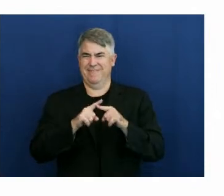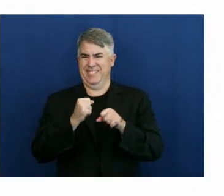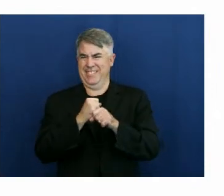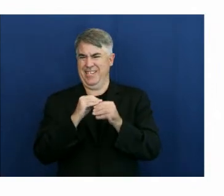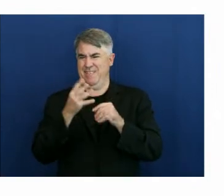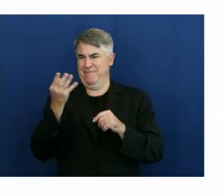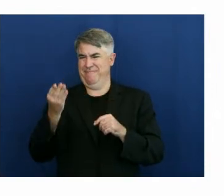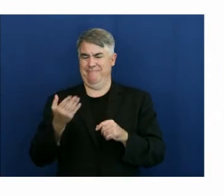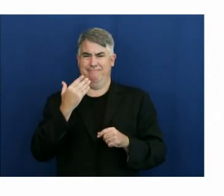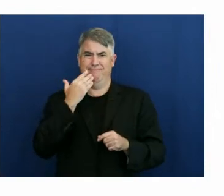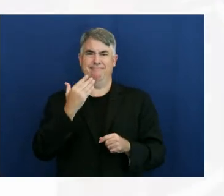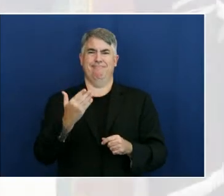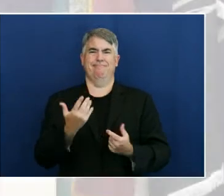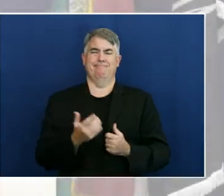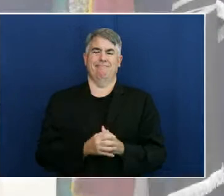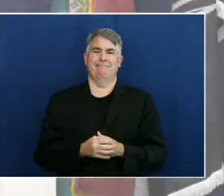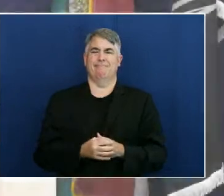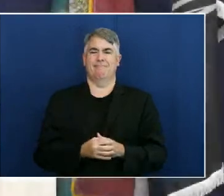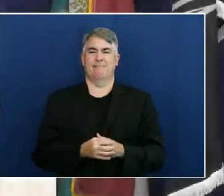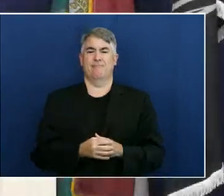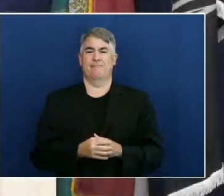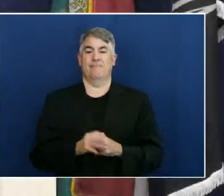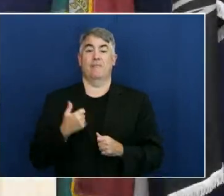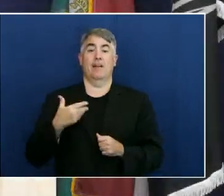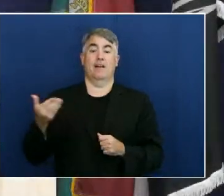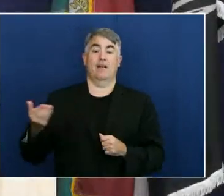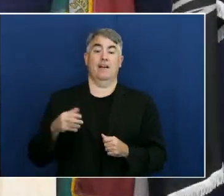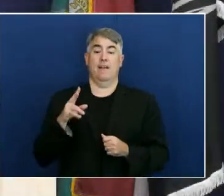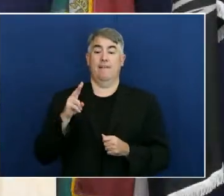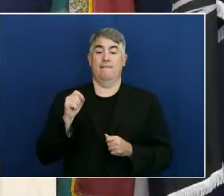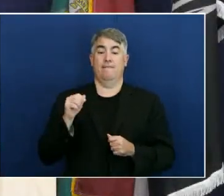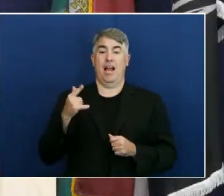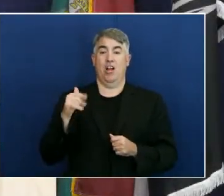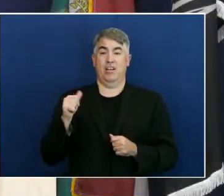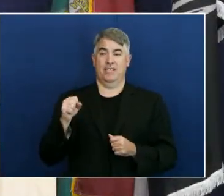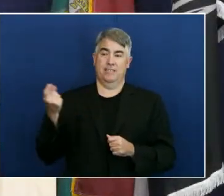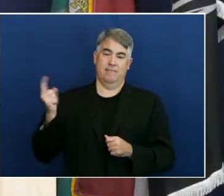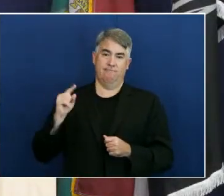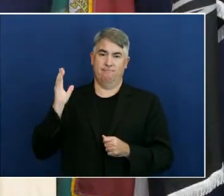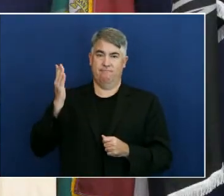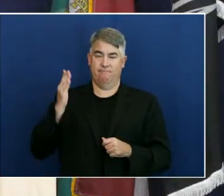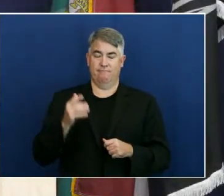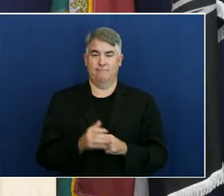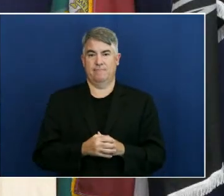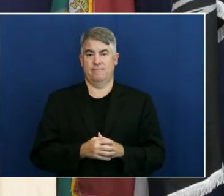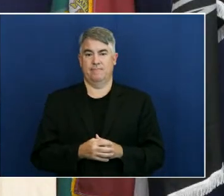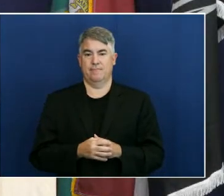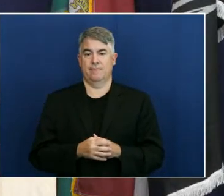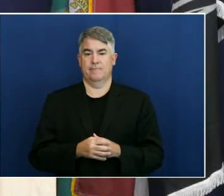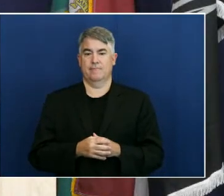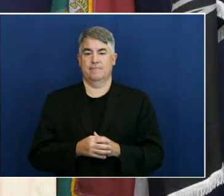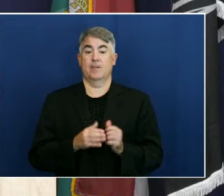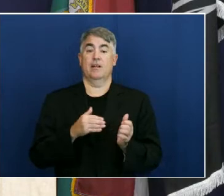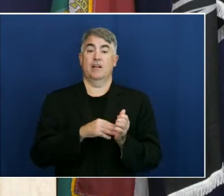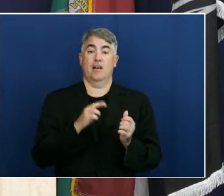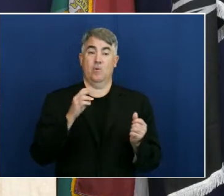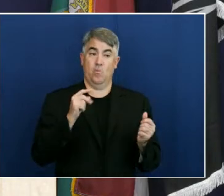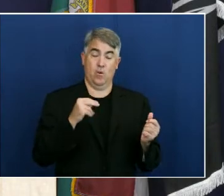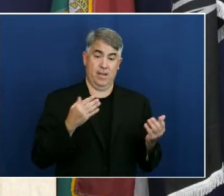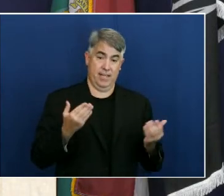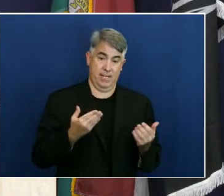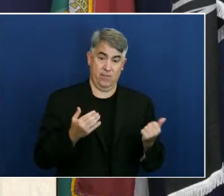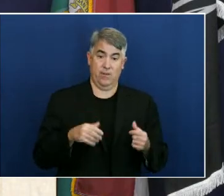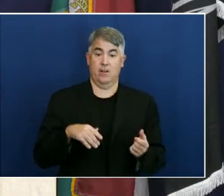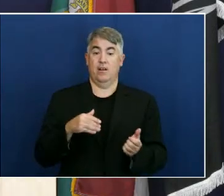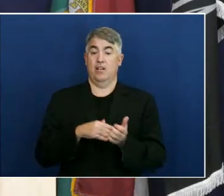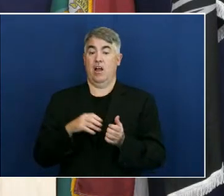With that, let me turn it over to Vice Chair Vargas, and then we will take your questions. Both Dr. Wooten and Dr. Shaw are on hand to answer